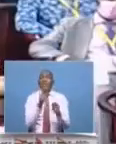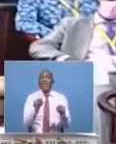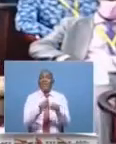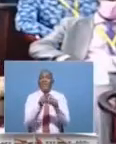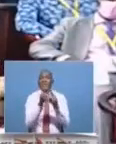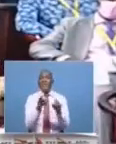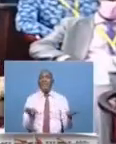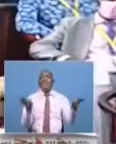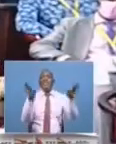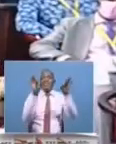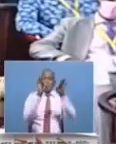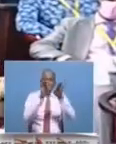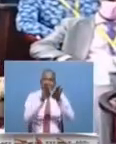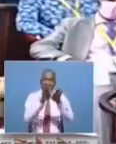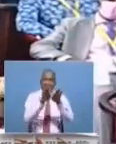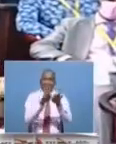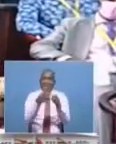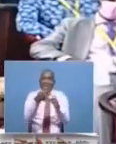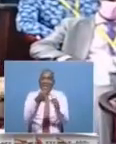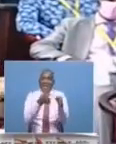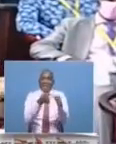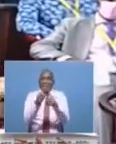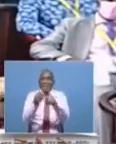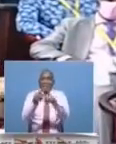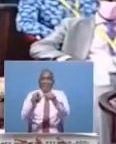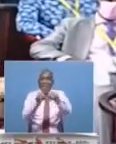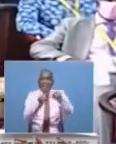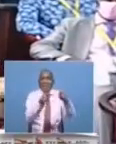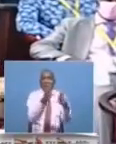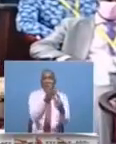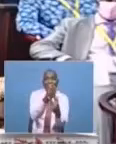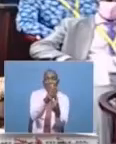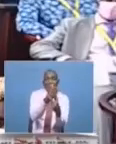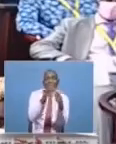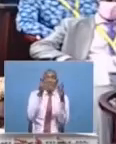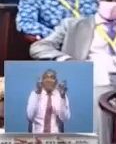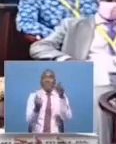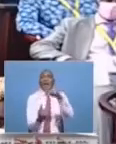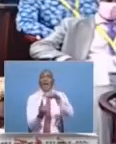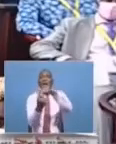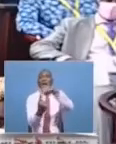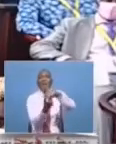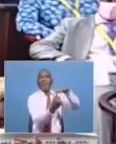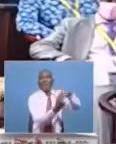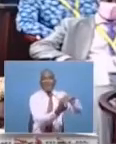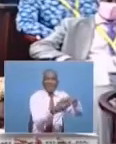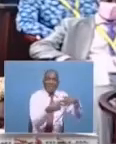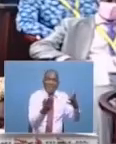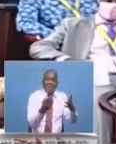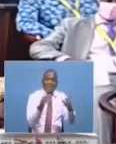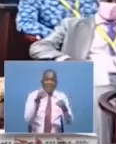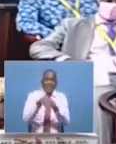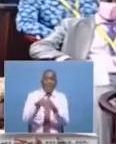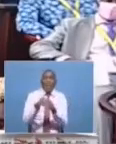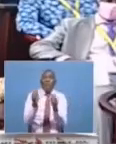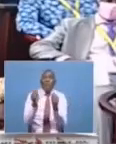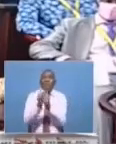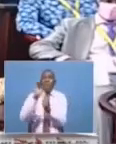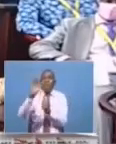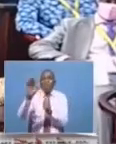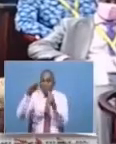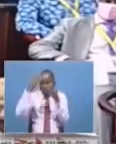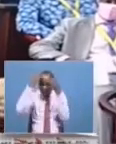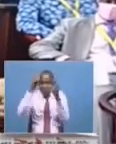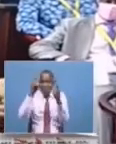to indicate the difference between the matters that arise in the context of that ruling